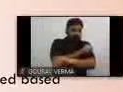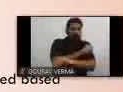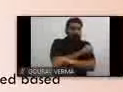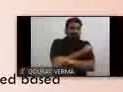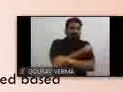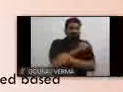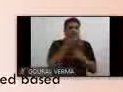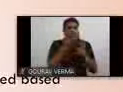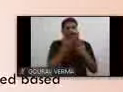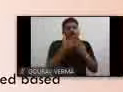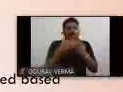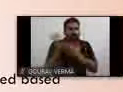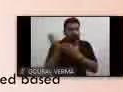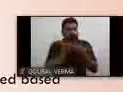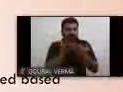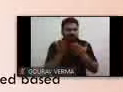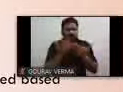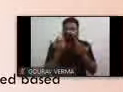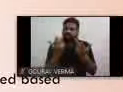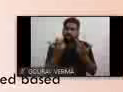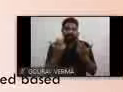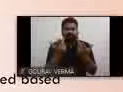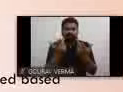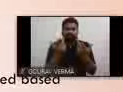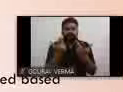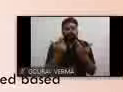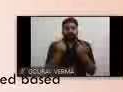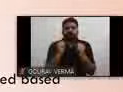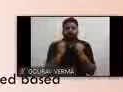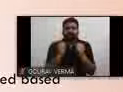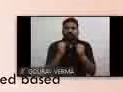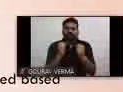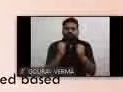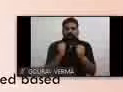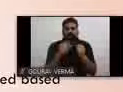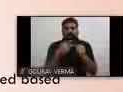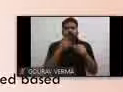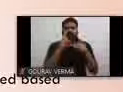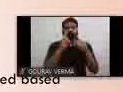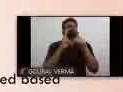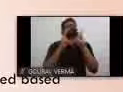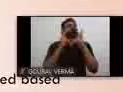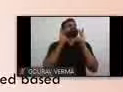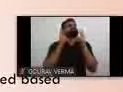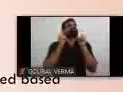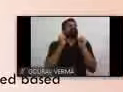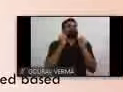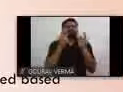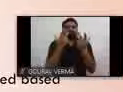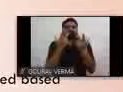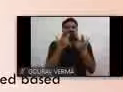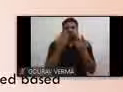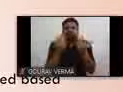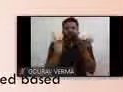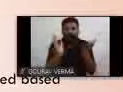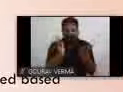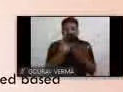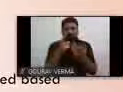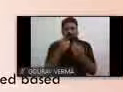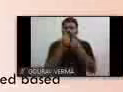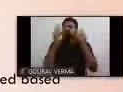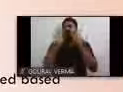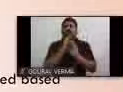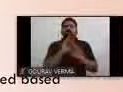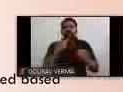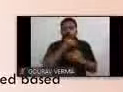provision of services. It's still a very far dream. But most of the children come when they are a little